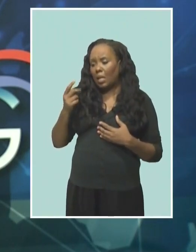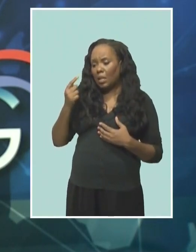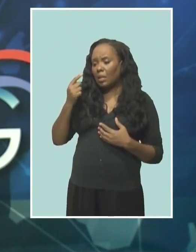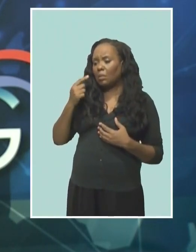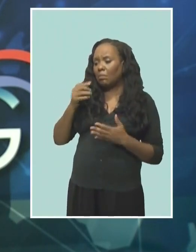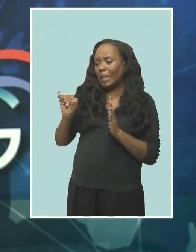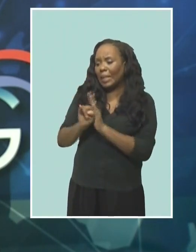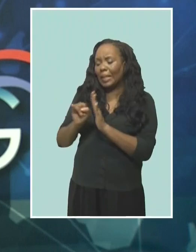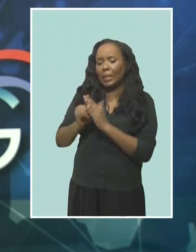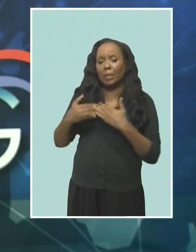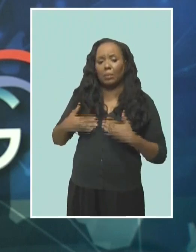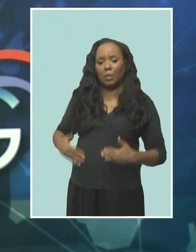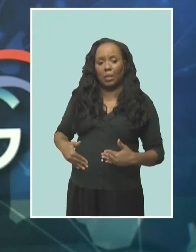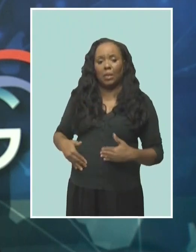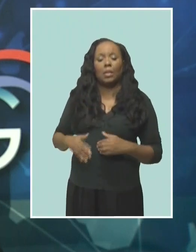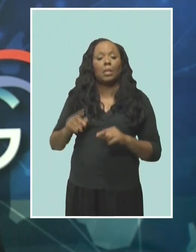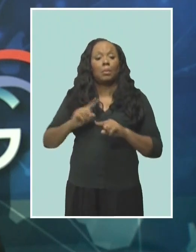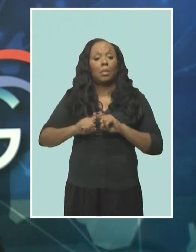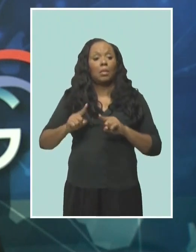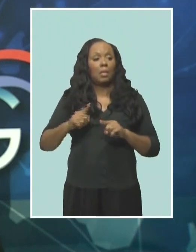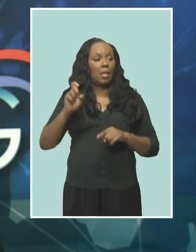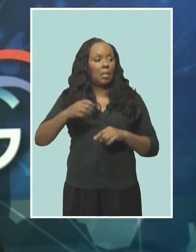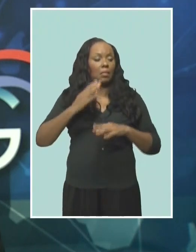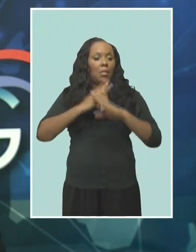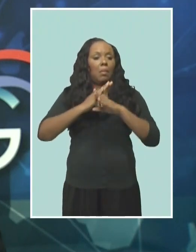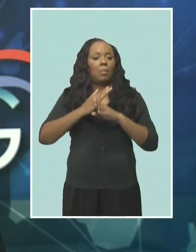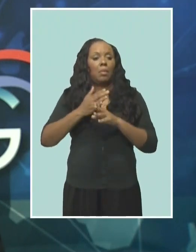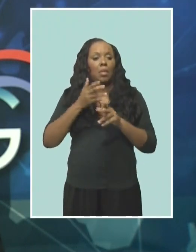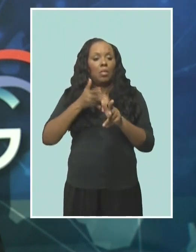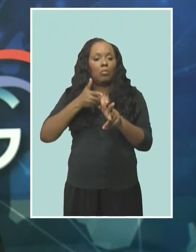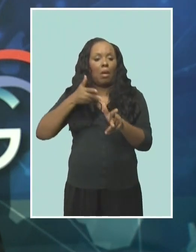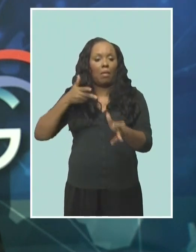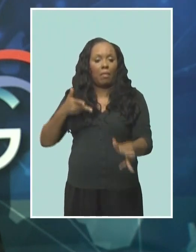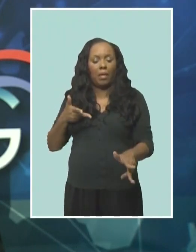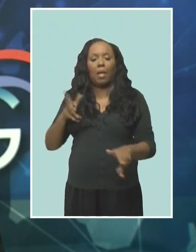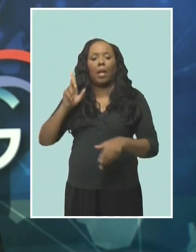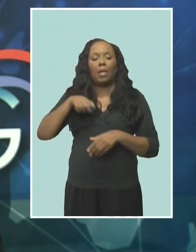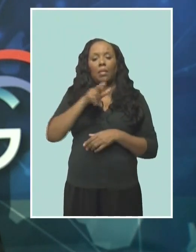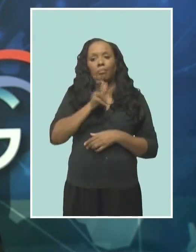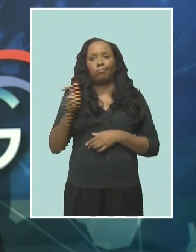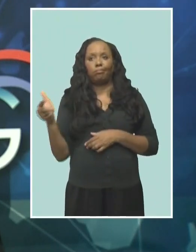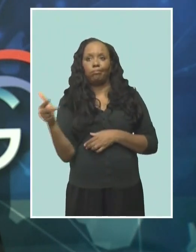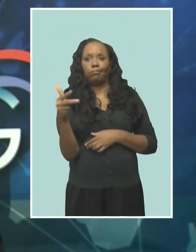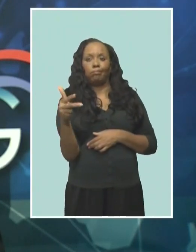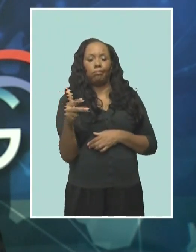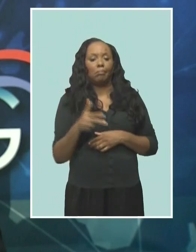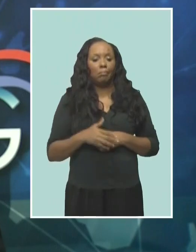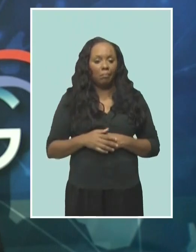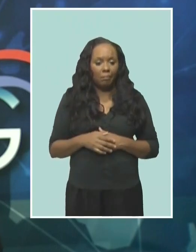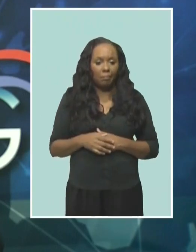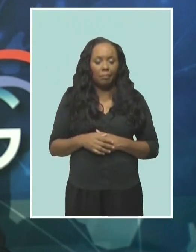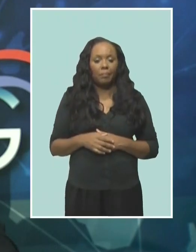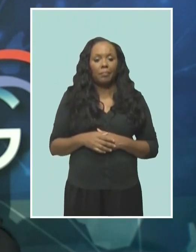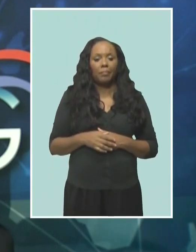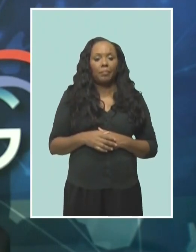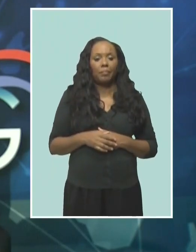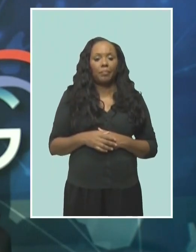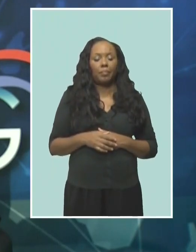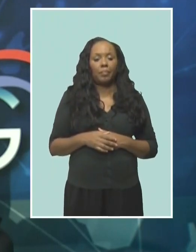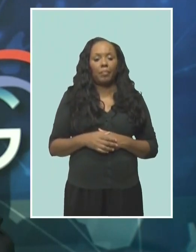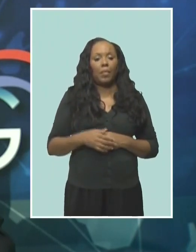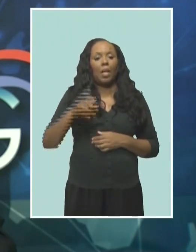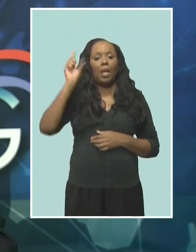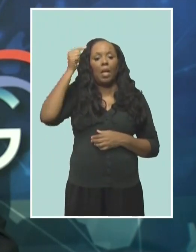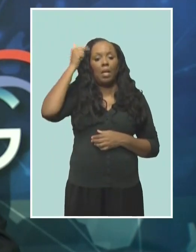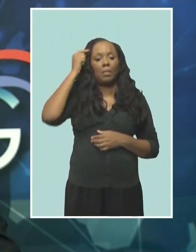going into and out of Oistins, forcing motorists to use alternate routes. Well, government senators have